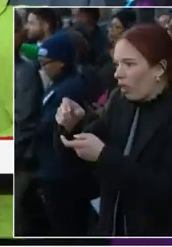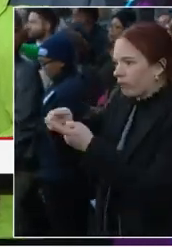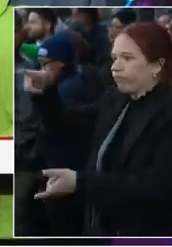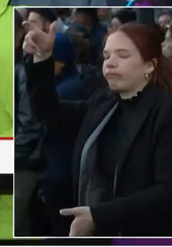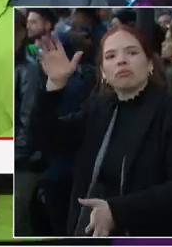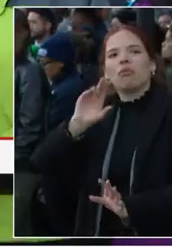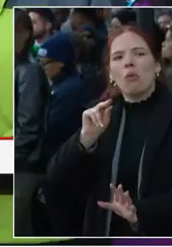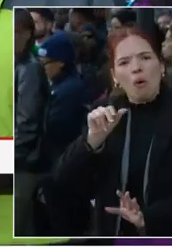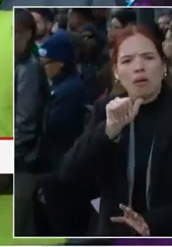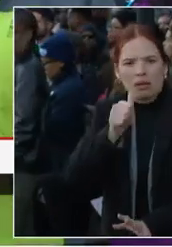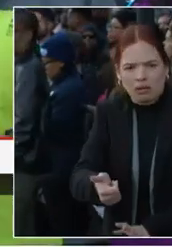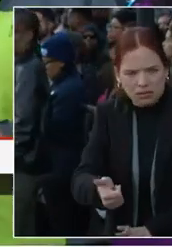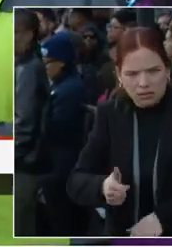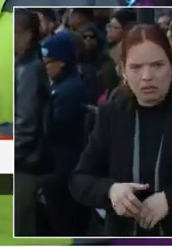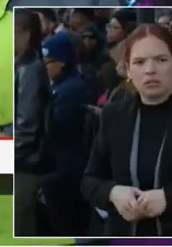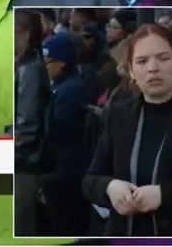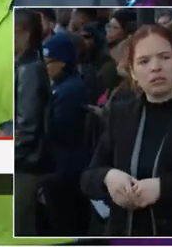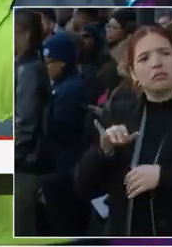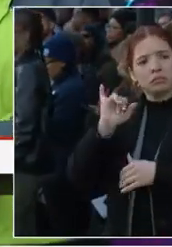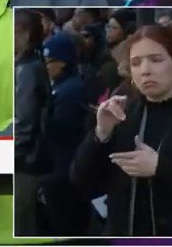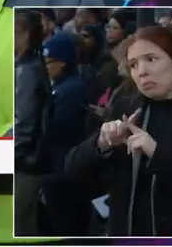that. It's very well.